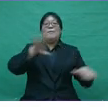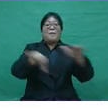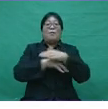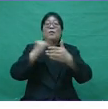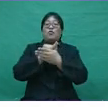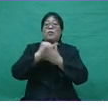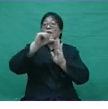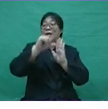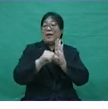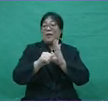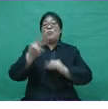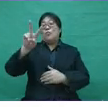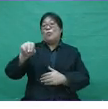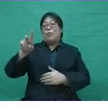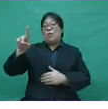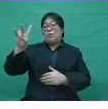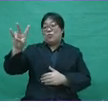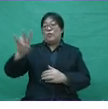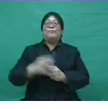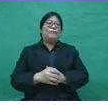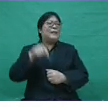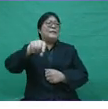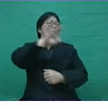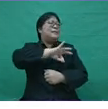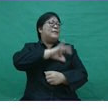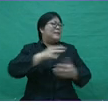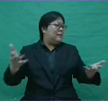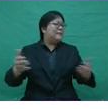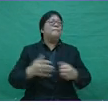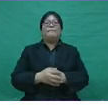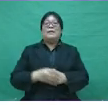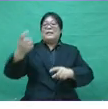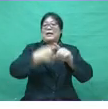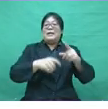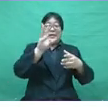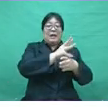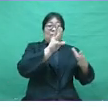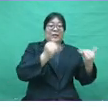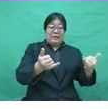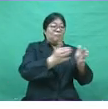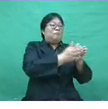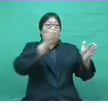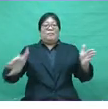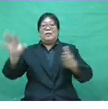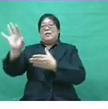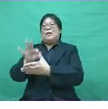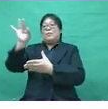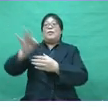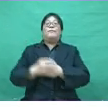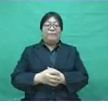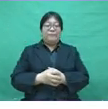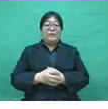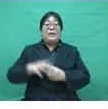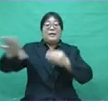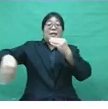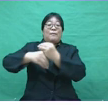Act 2017. These benefits were extended from 6 months to 9 months, where the additional